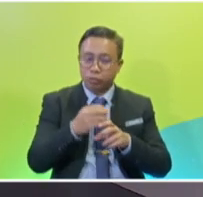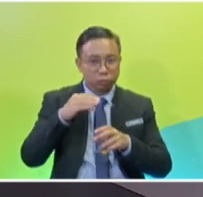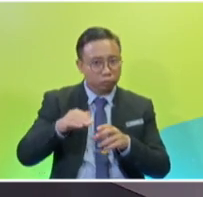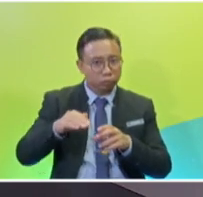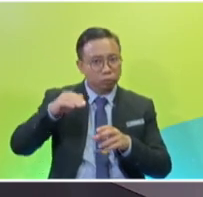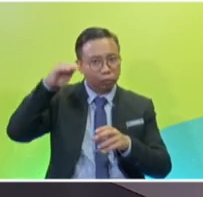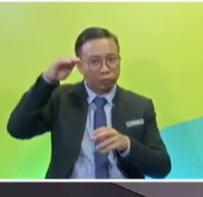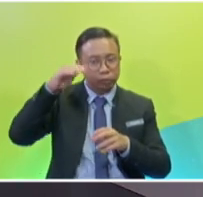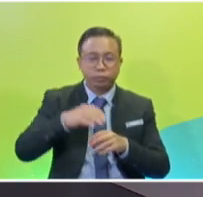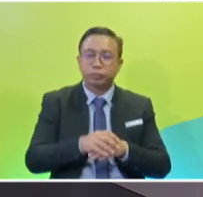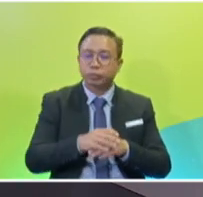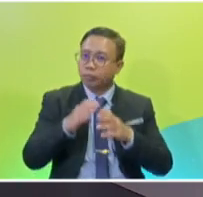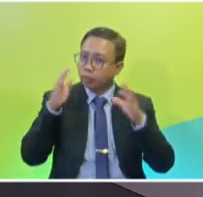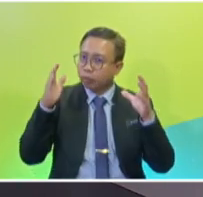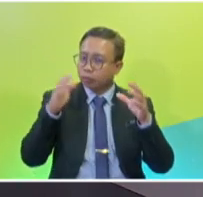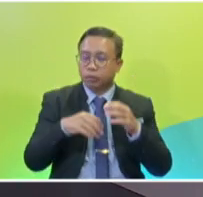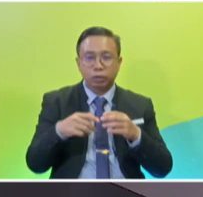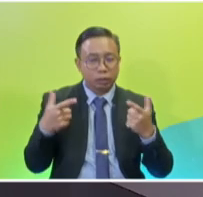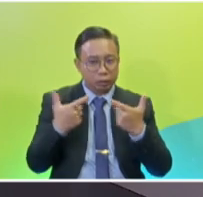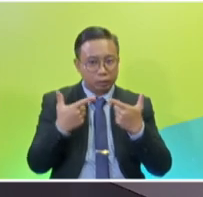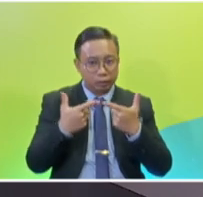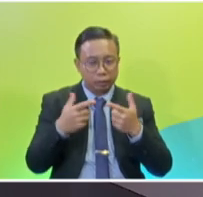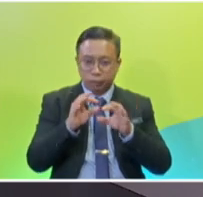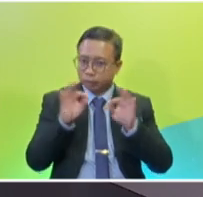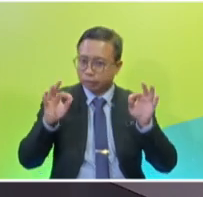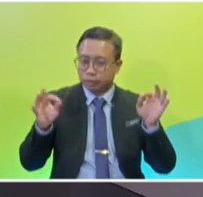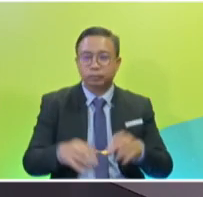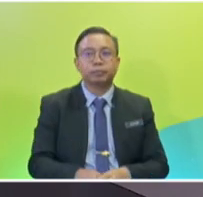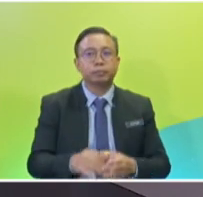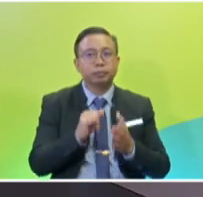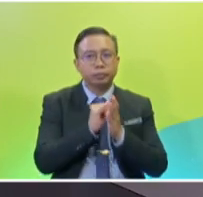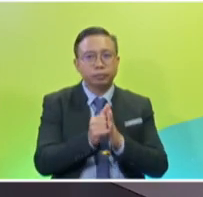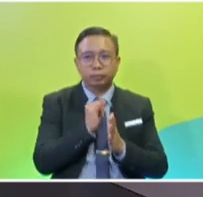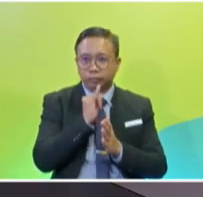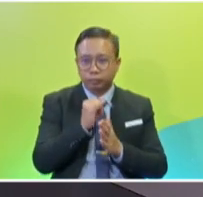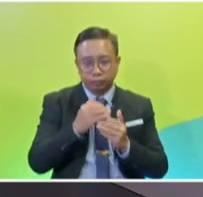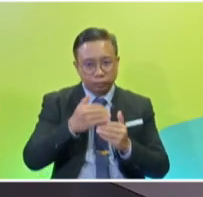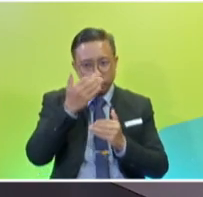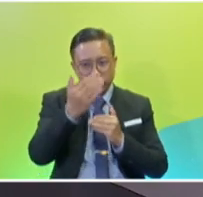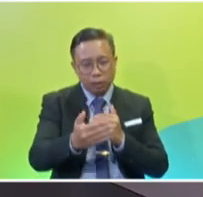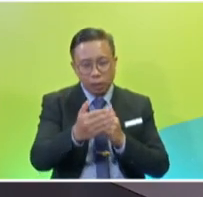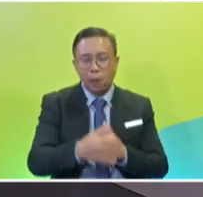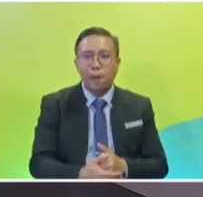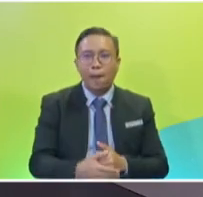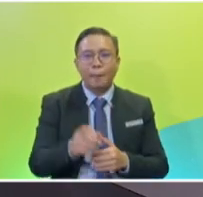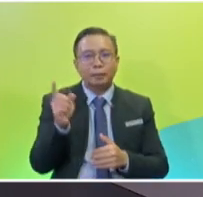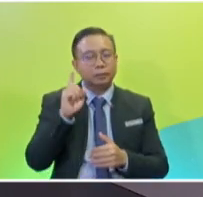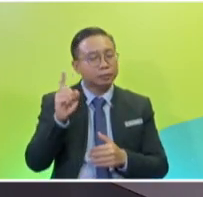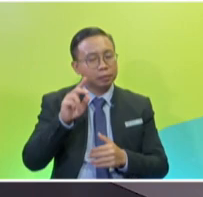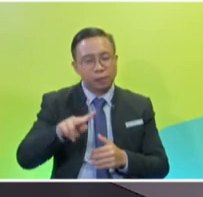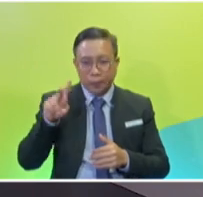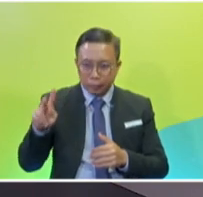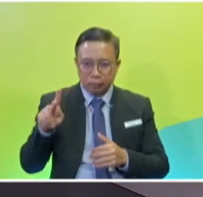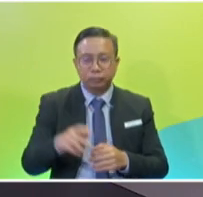have a well-linked sentences. Mm. Now, this has brought us to our next segment, mm-hmm. where our pupils back